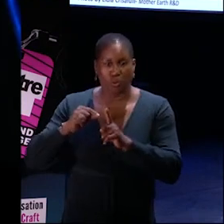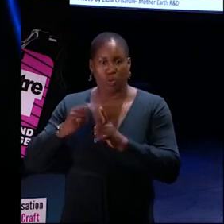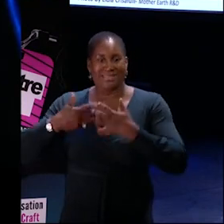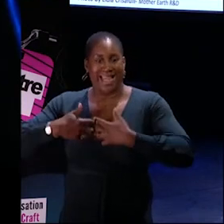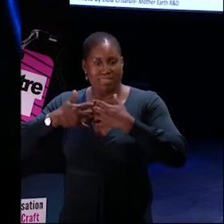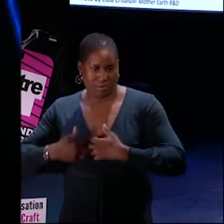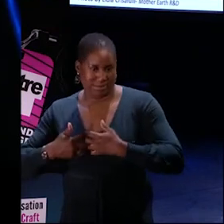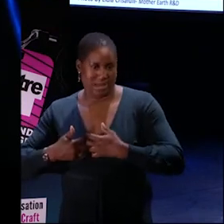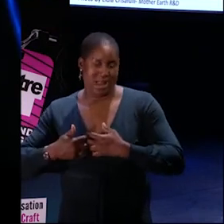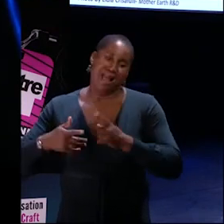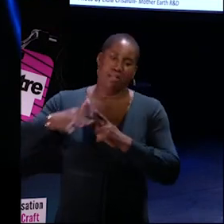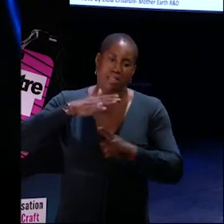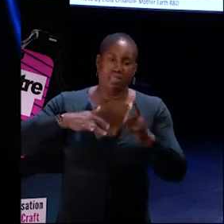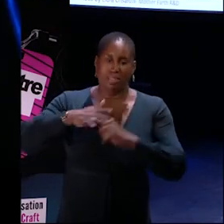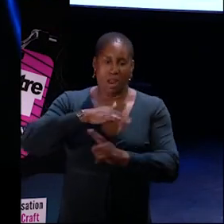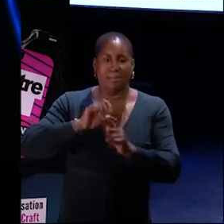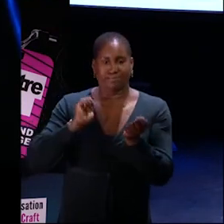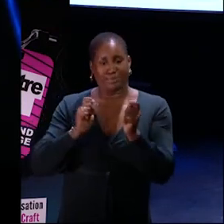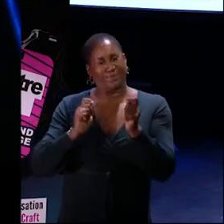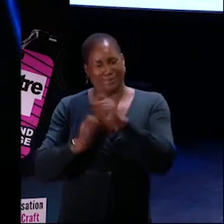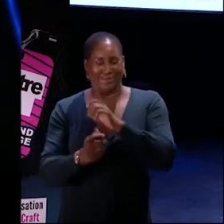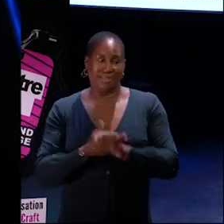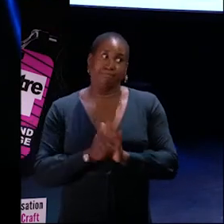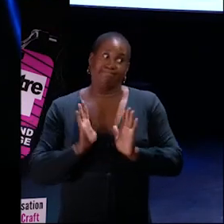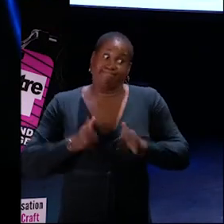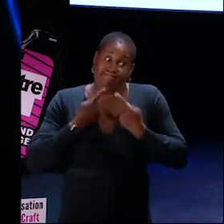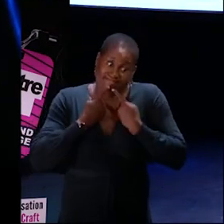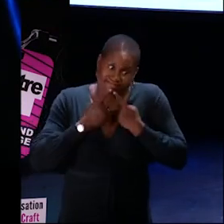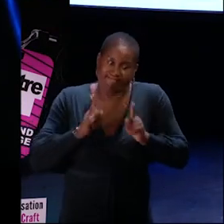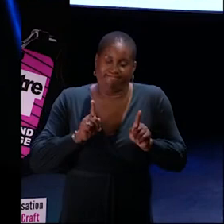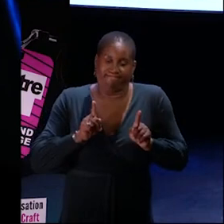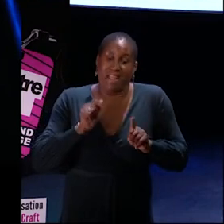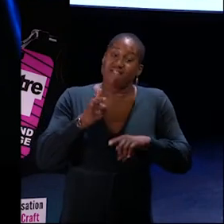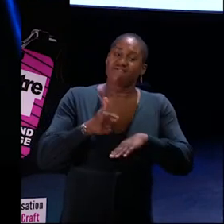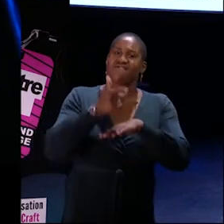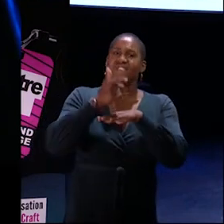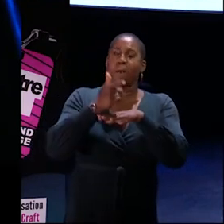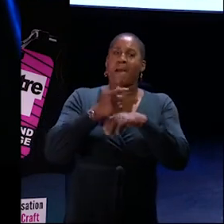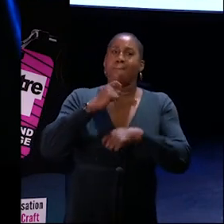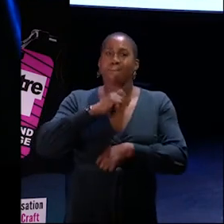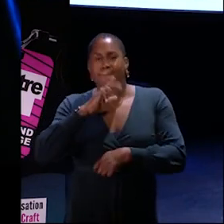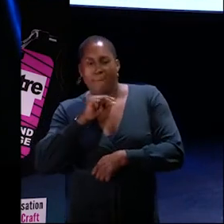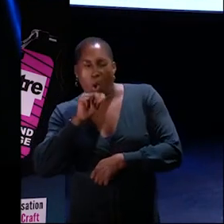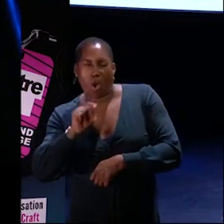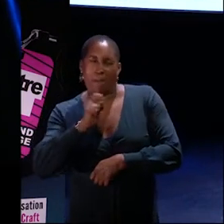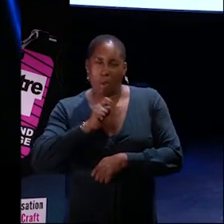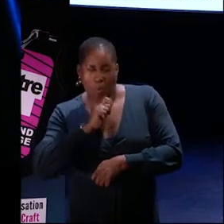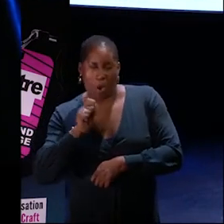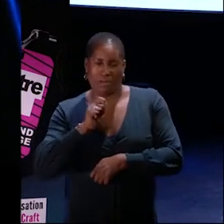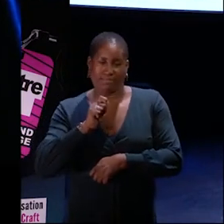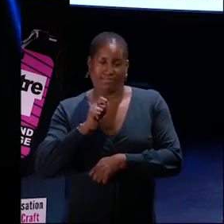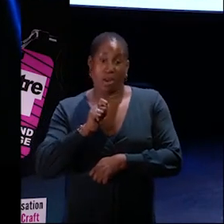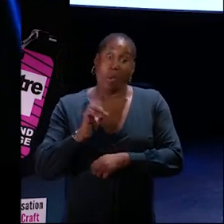That's the kind of thing you have to say. It's a film and podcast project, and hopefully will be a live show again